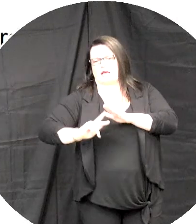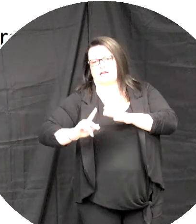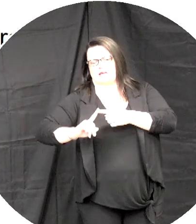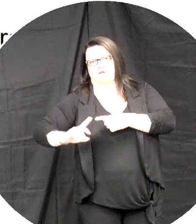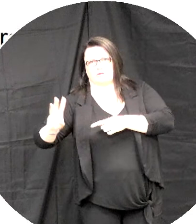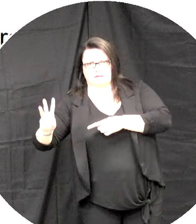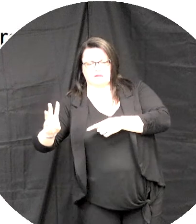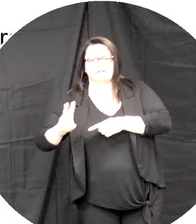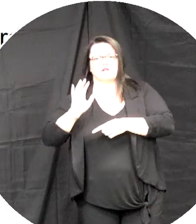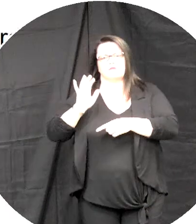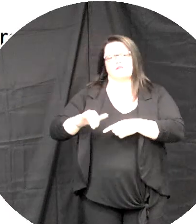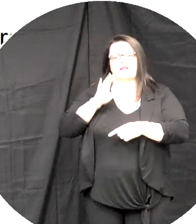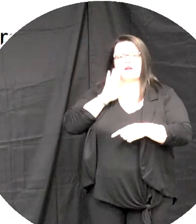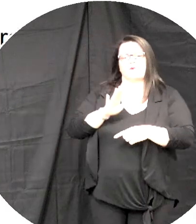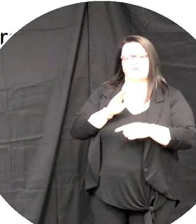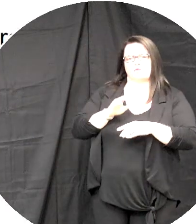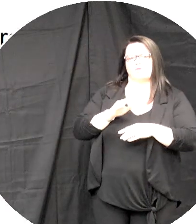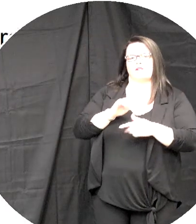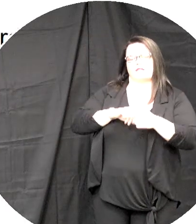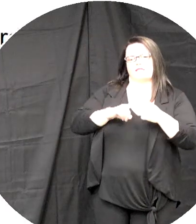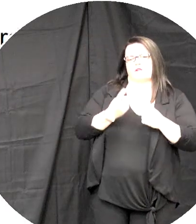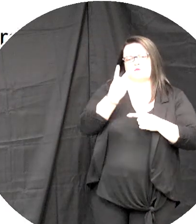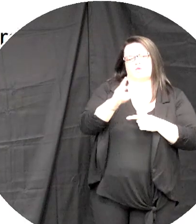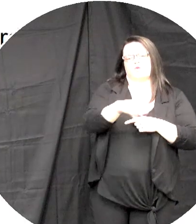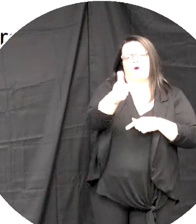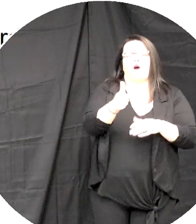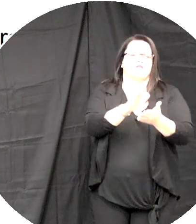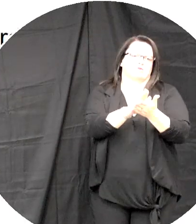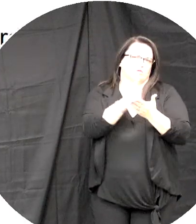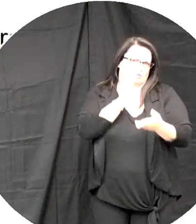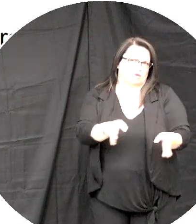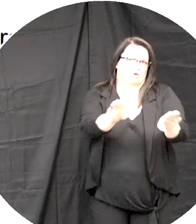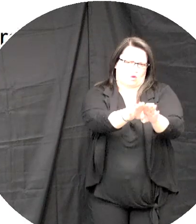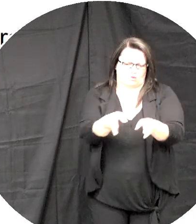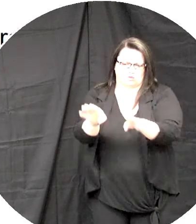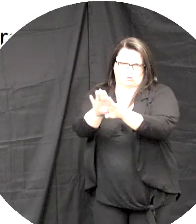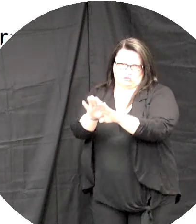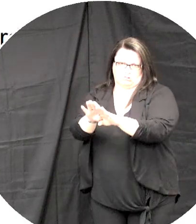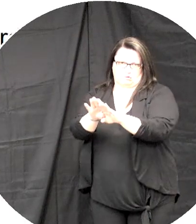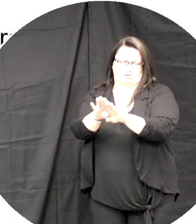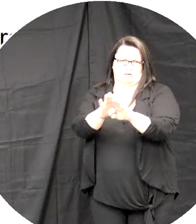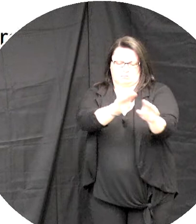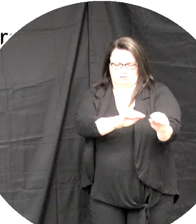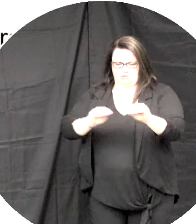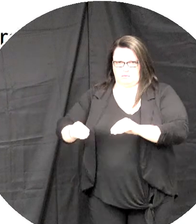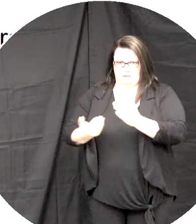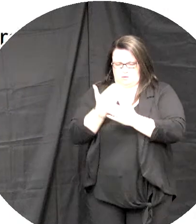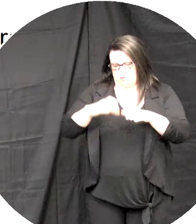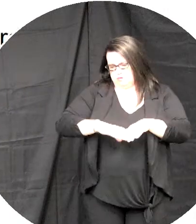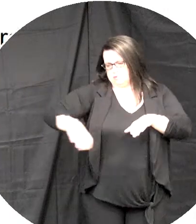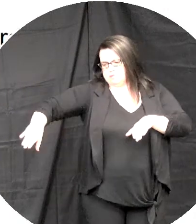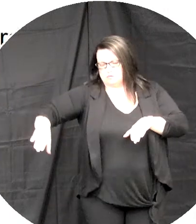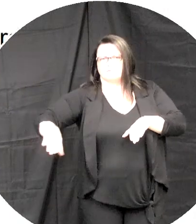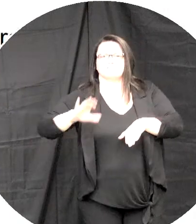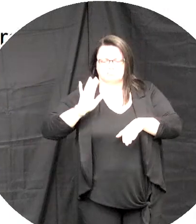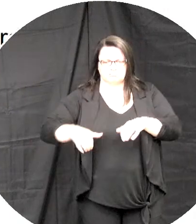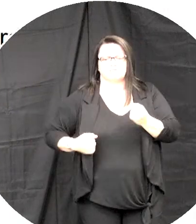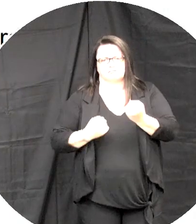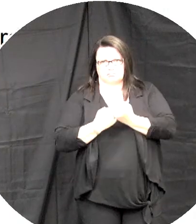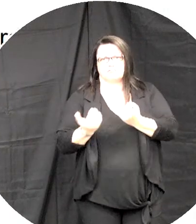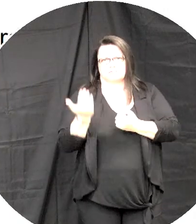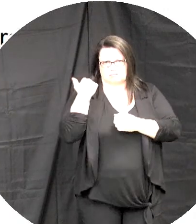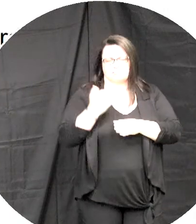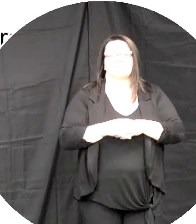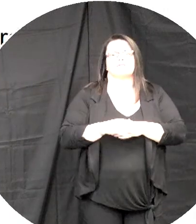Primary and Green Bay South Academy eventually. And these were endorsed through board motions in the past. As part of the extension, the